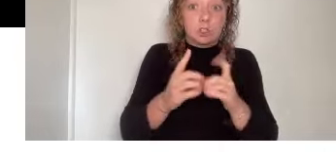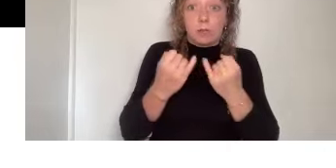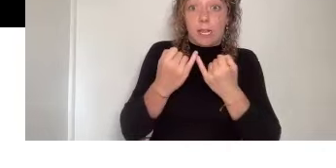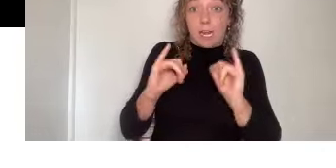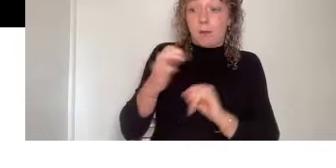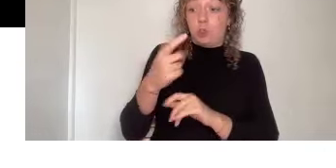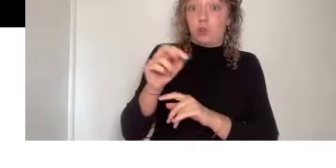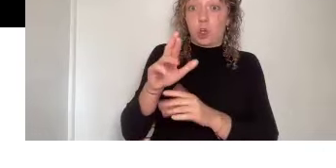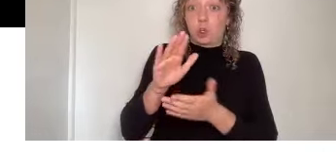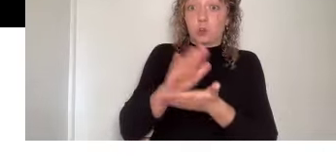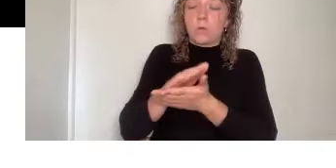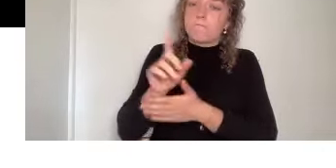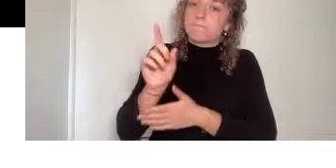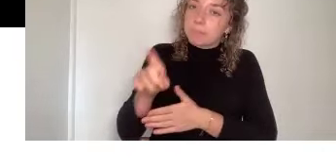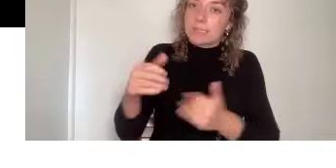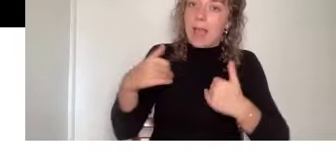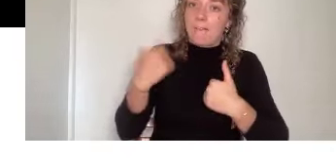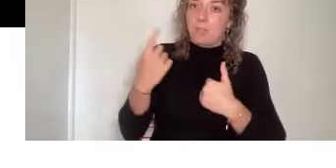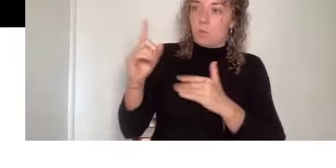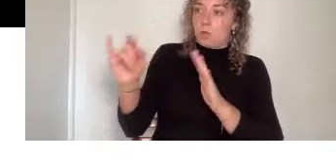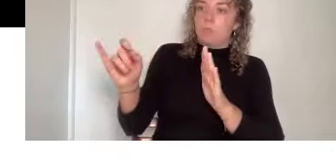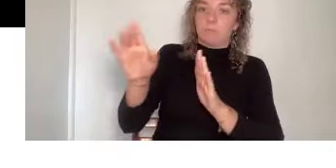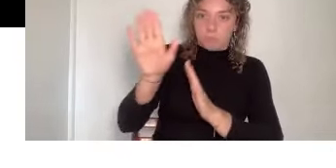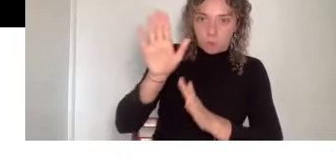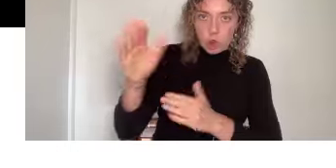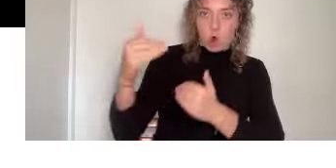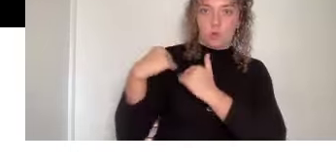school has to have somebody designated. And